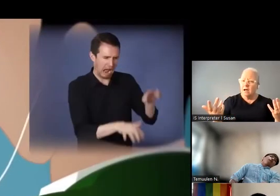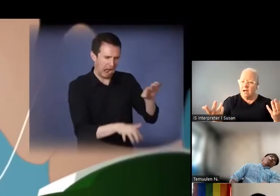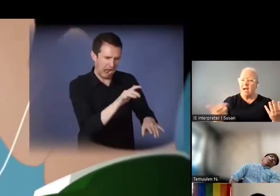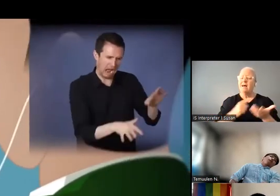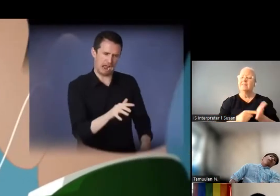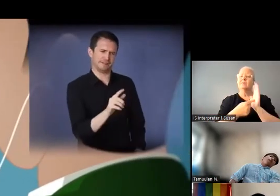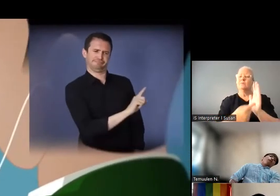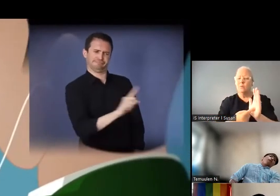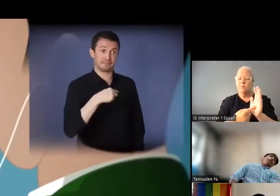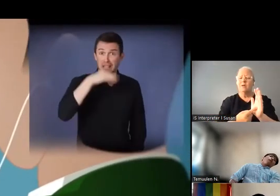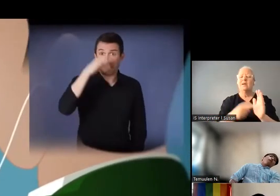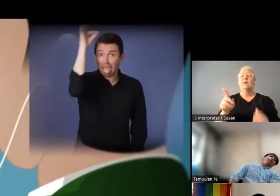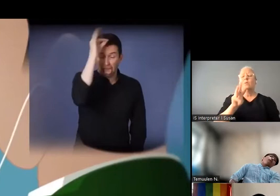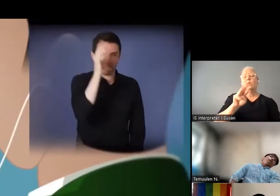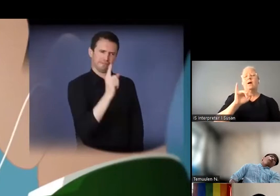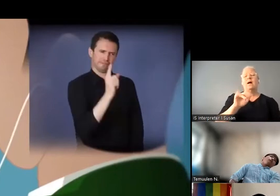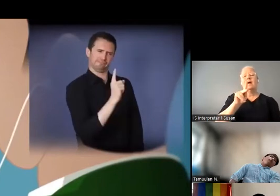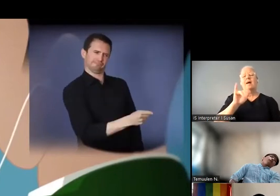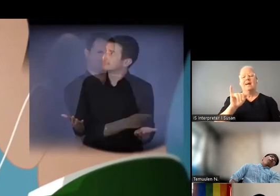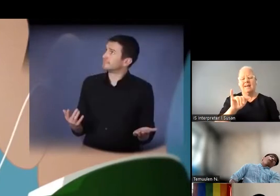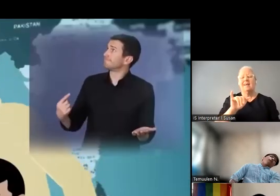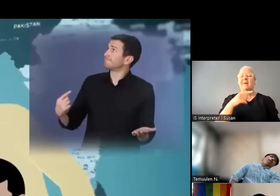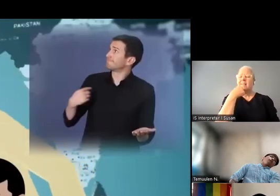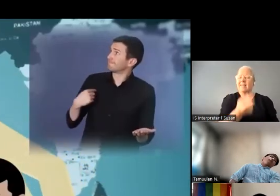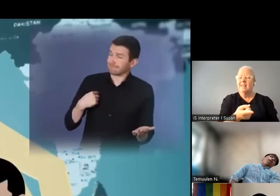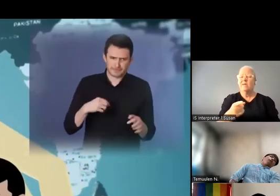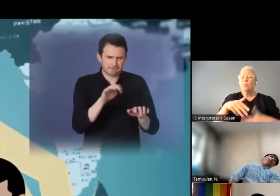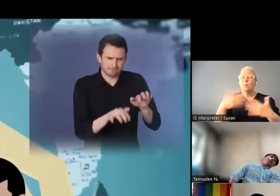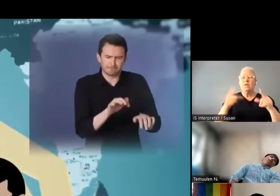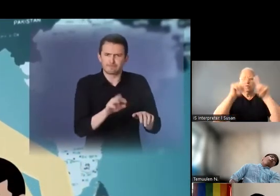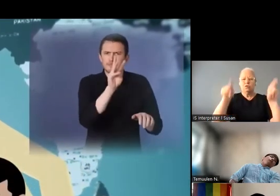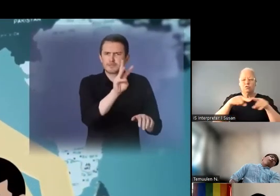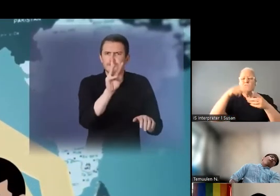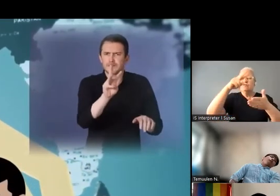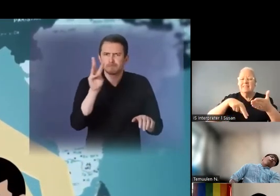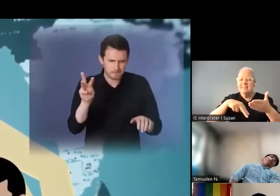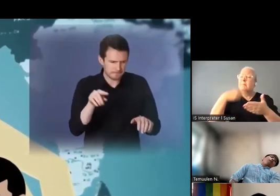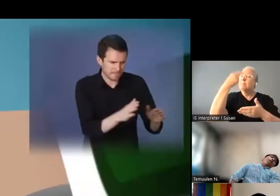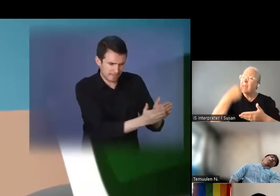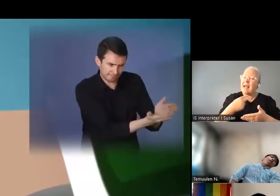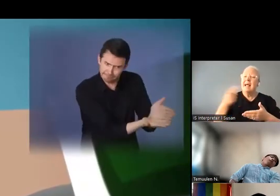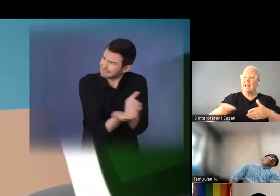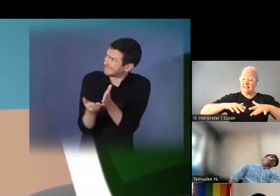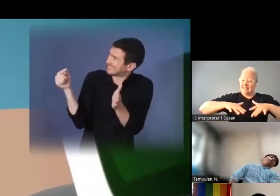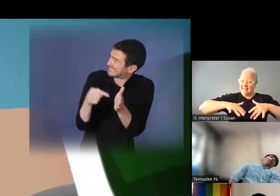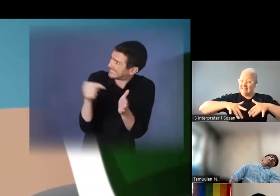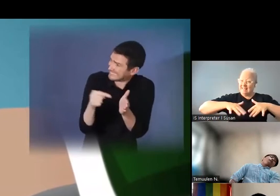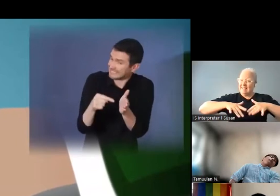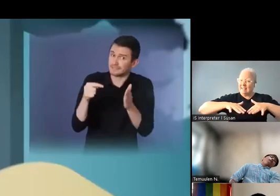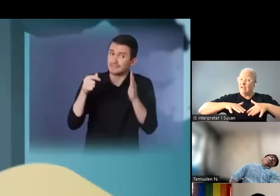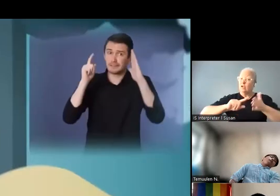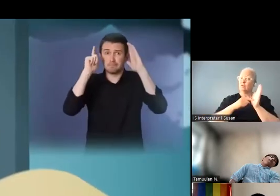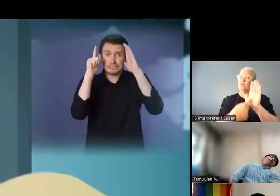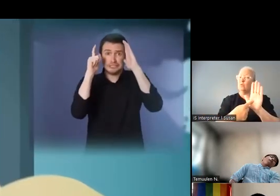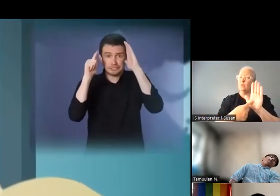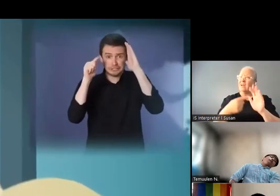Wikipedia describing what a screen reader is and showing him like pictures of blind people actually typing on the computer and actually demonstrating that yes, I could actually